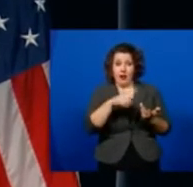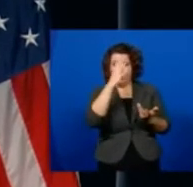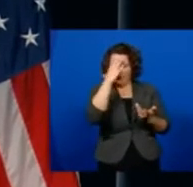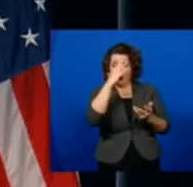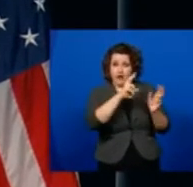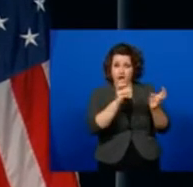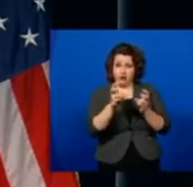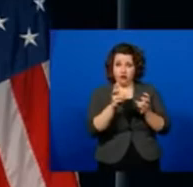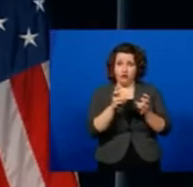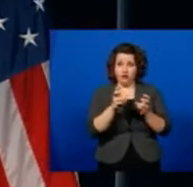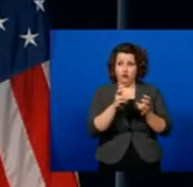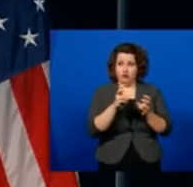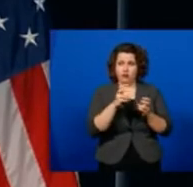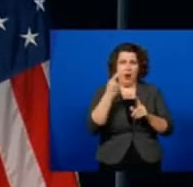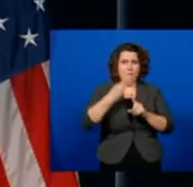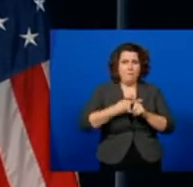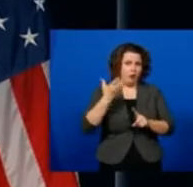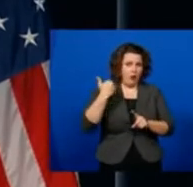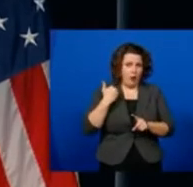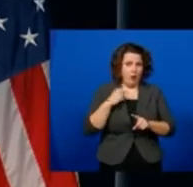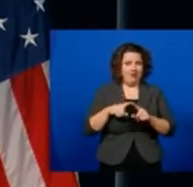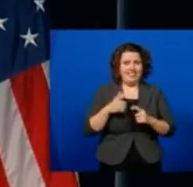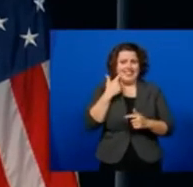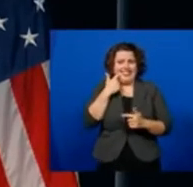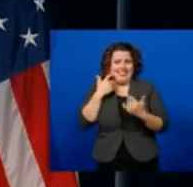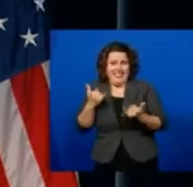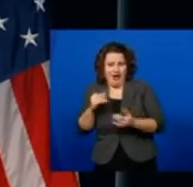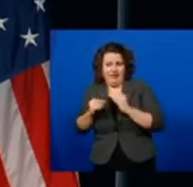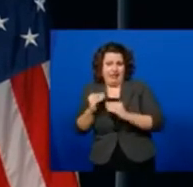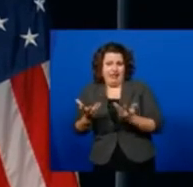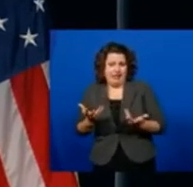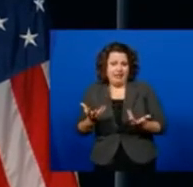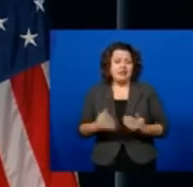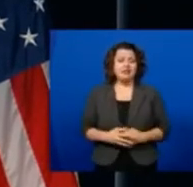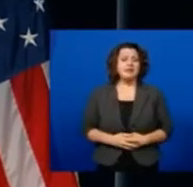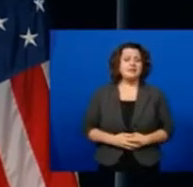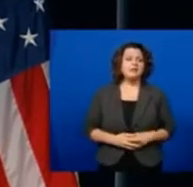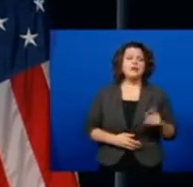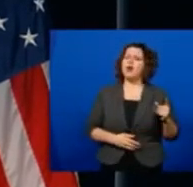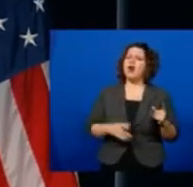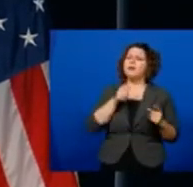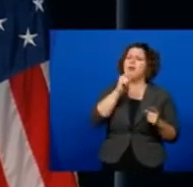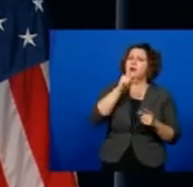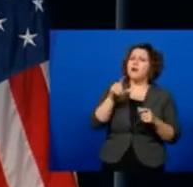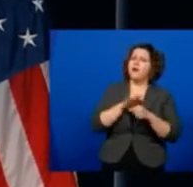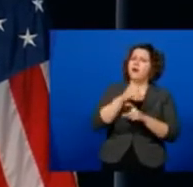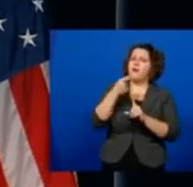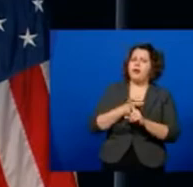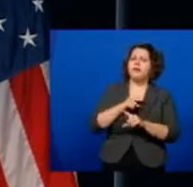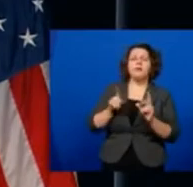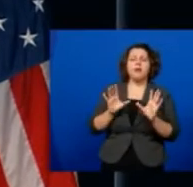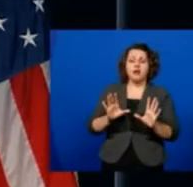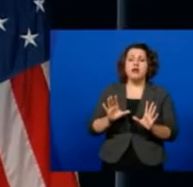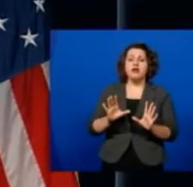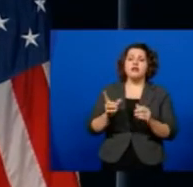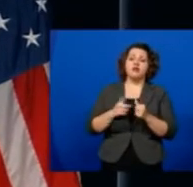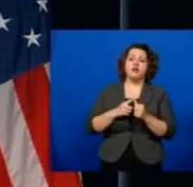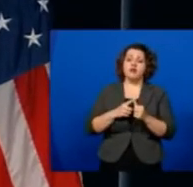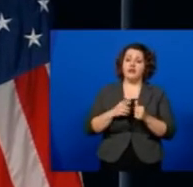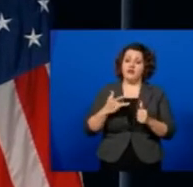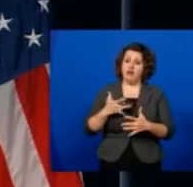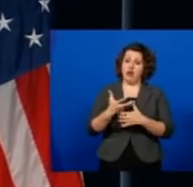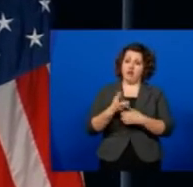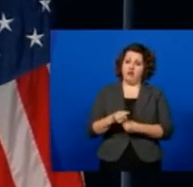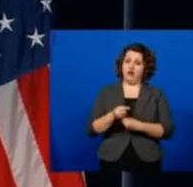issue almost a month ago? Well, I don't know if it's been over a month ago, but first of all, I think one of the reasons that they can feel confident